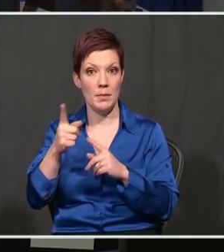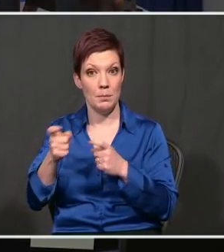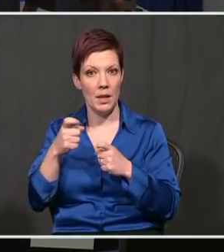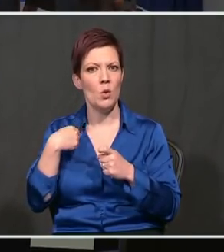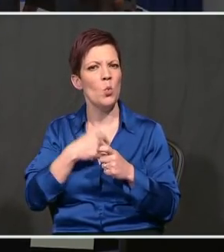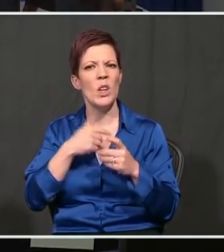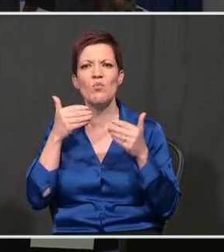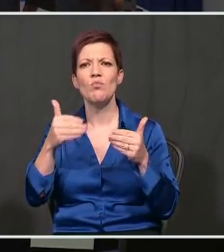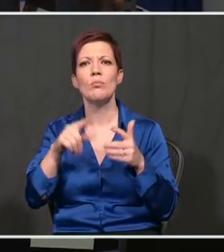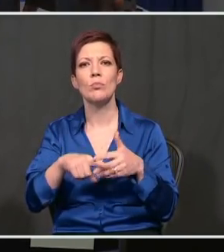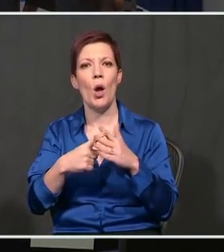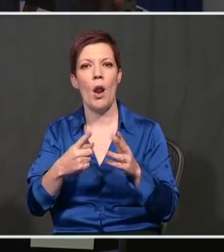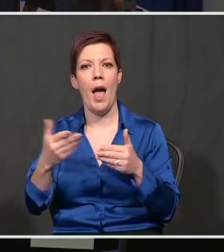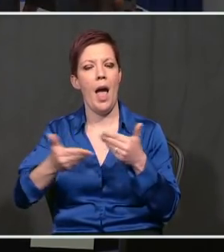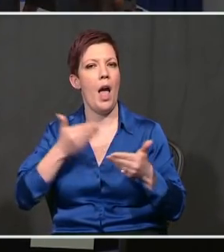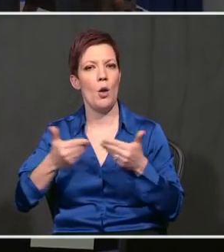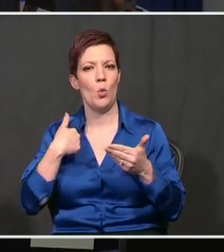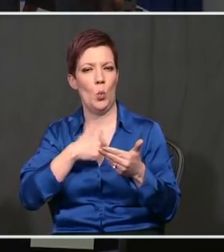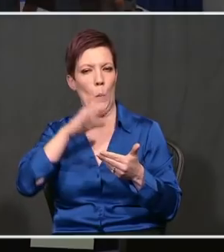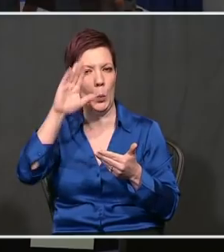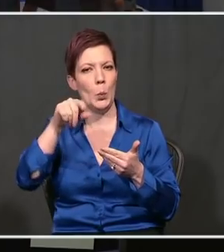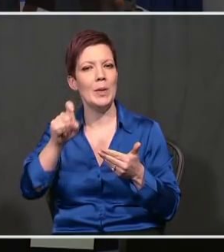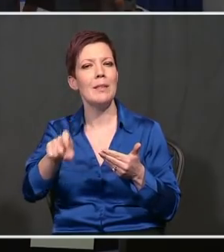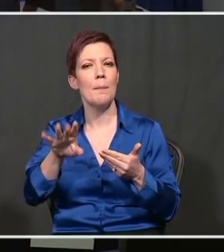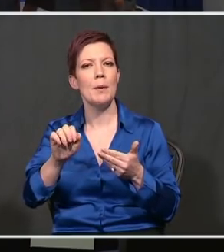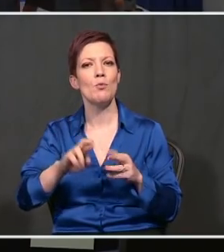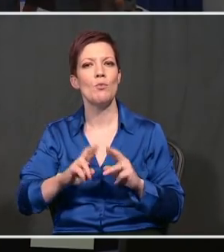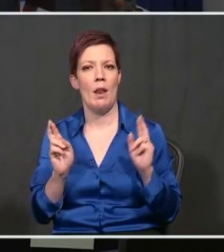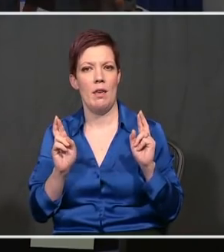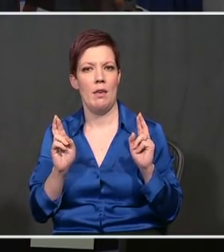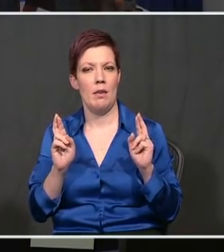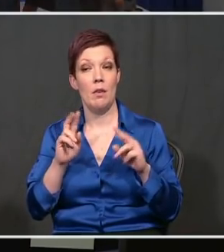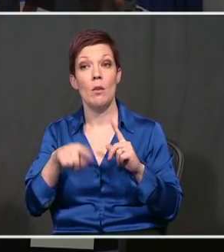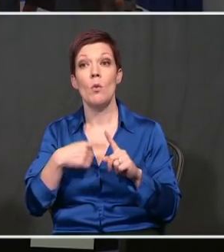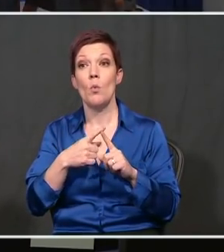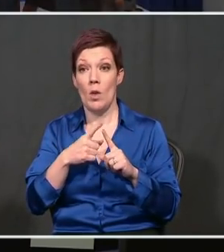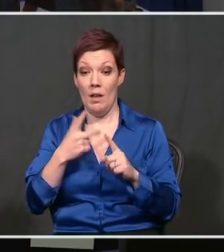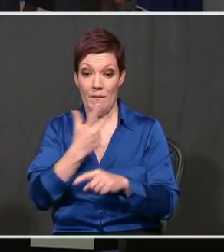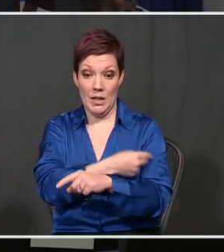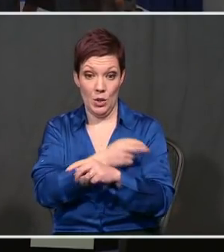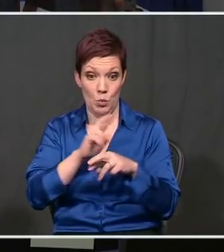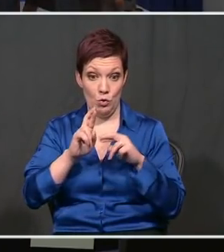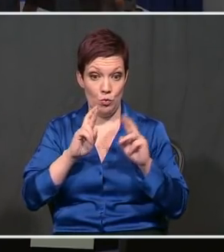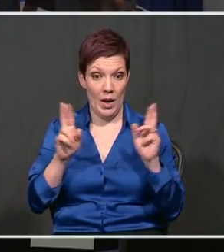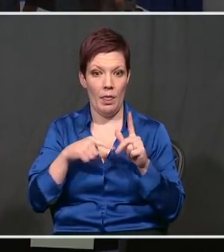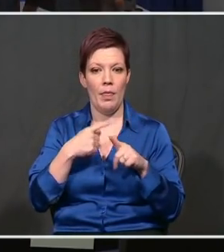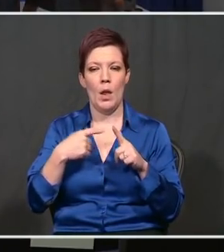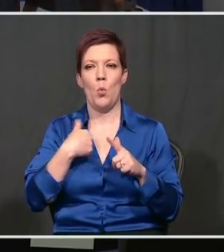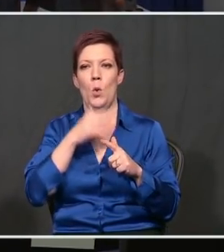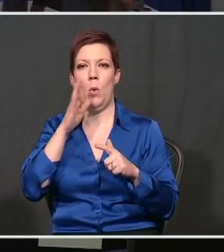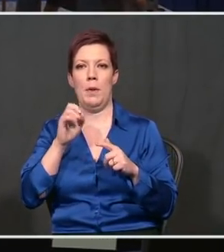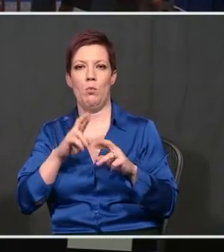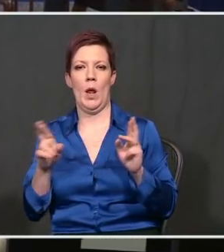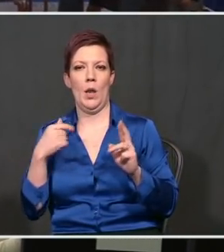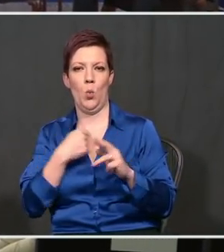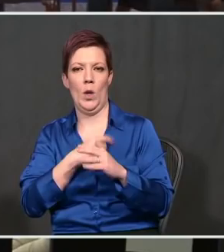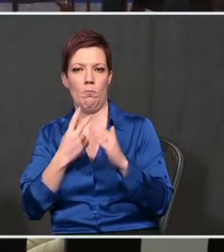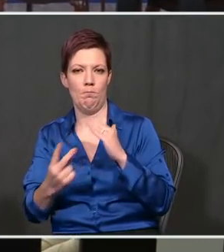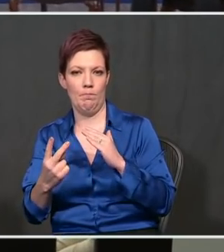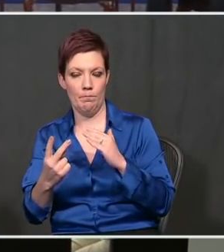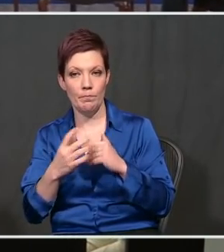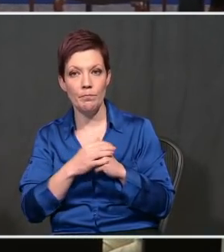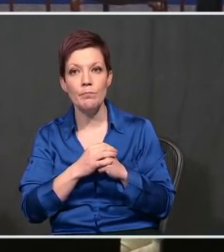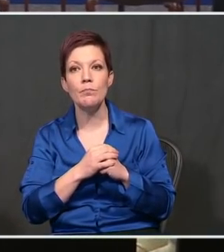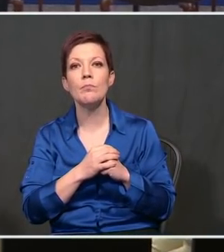we knew that we needed to be ready. So when a vaccine was ready, Thermo Fisher was ready. And in this vaccine storage unit,